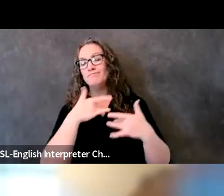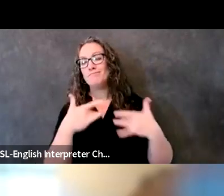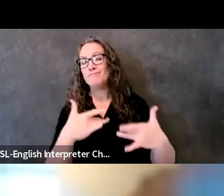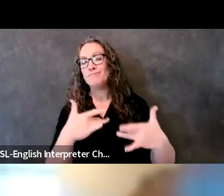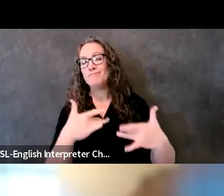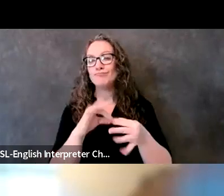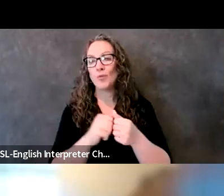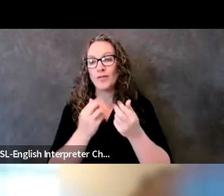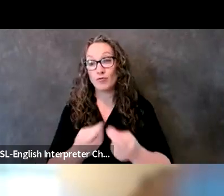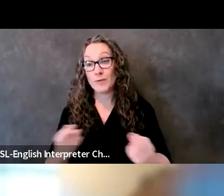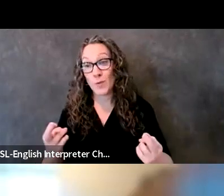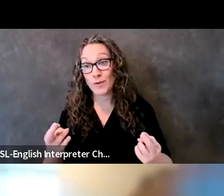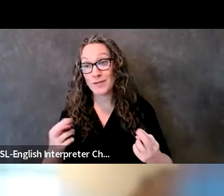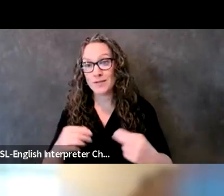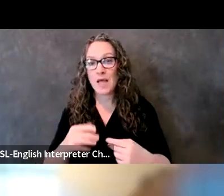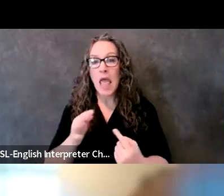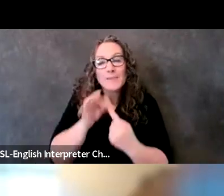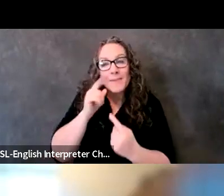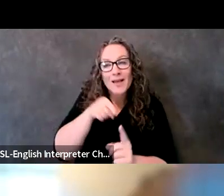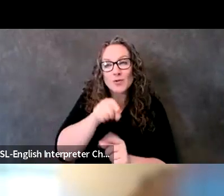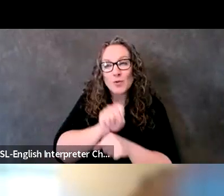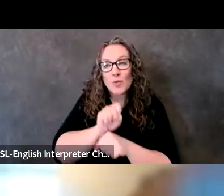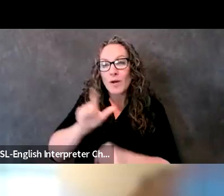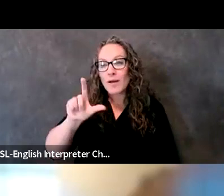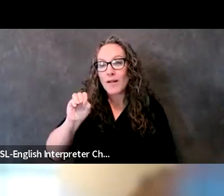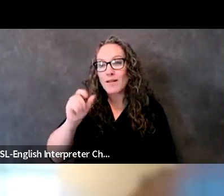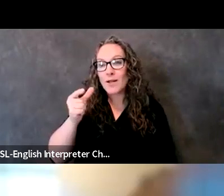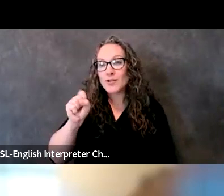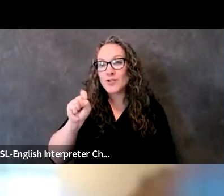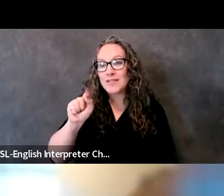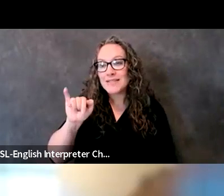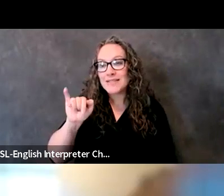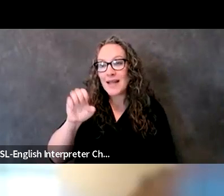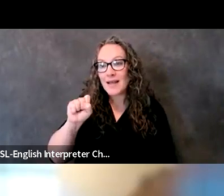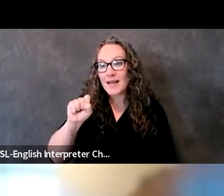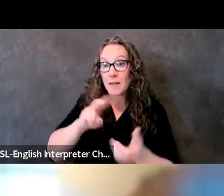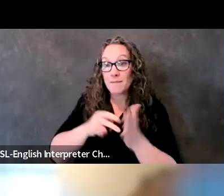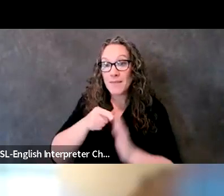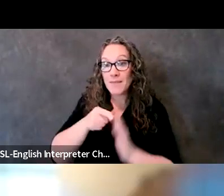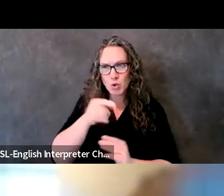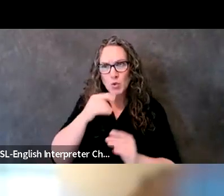especially because you're in logistics and you're the one that is able to find that CMIST